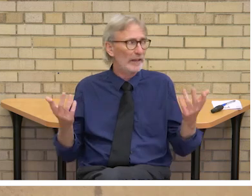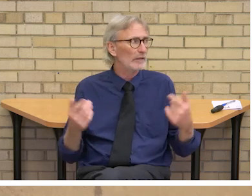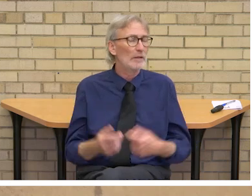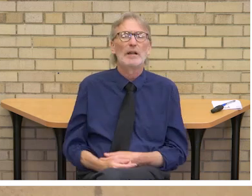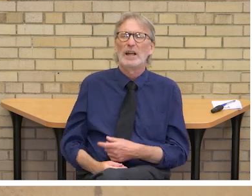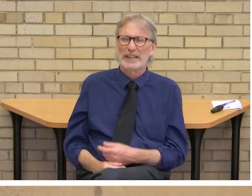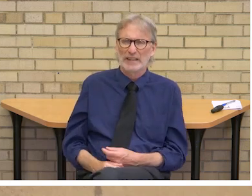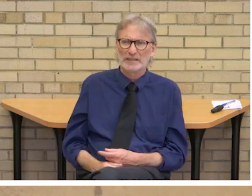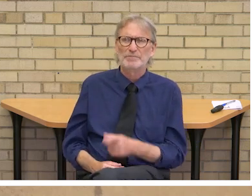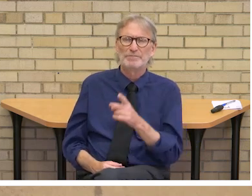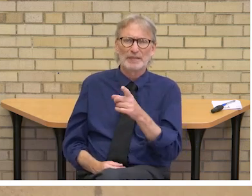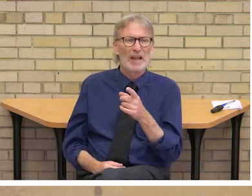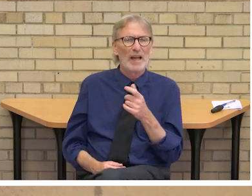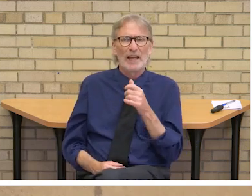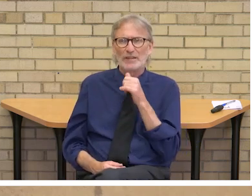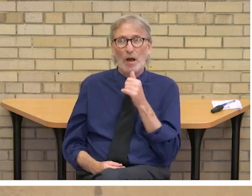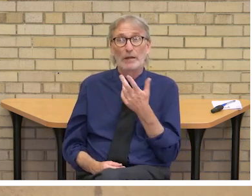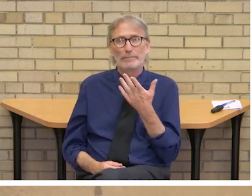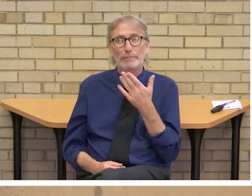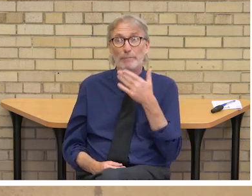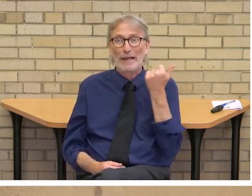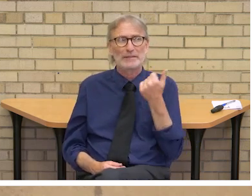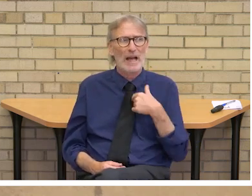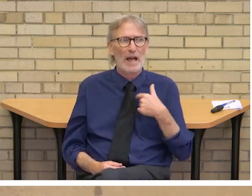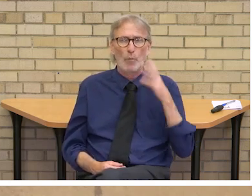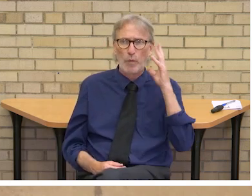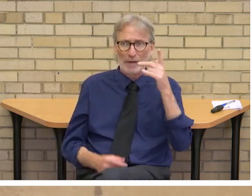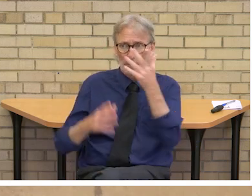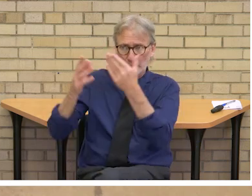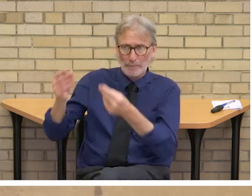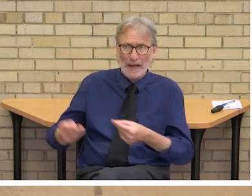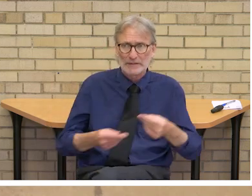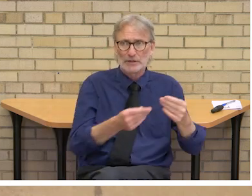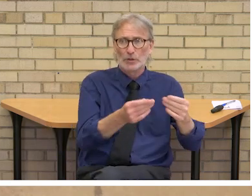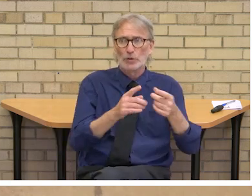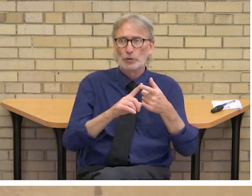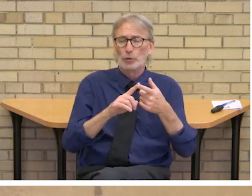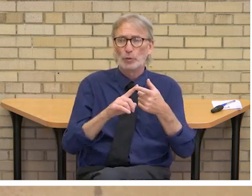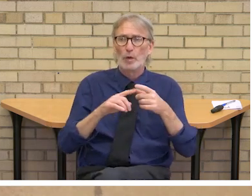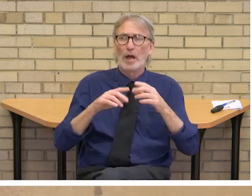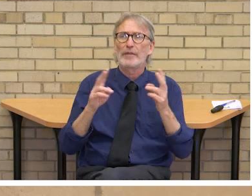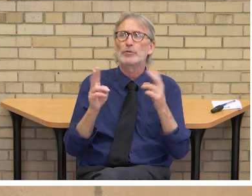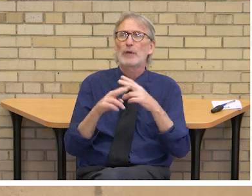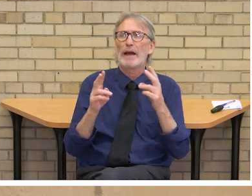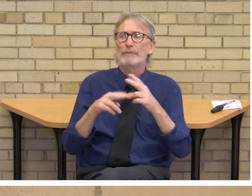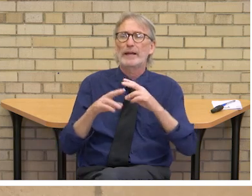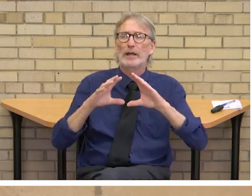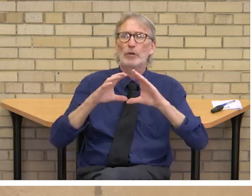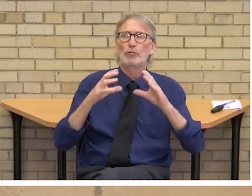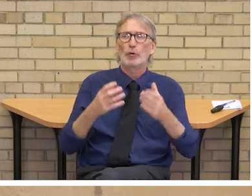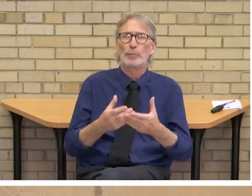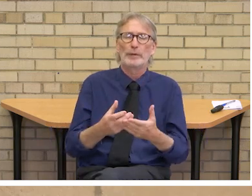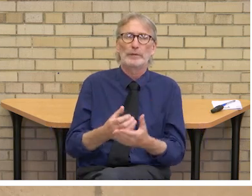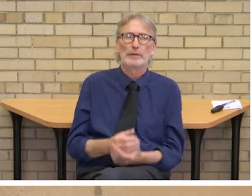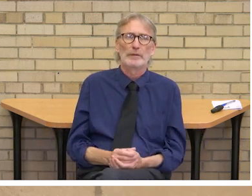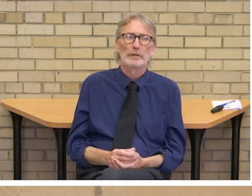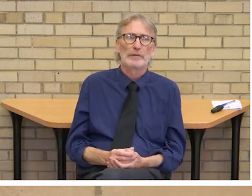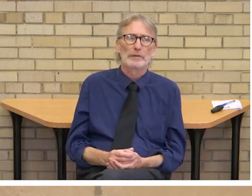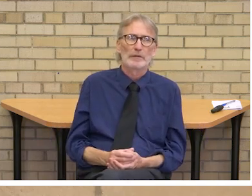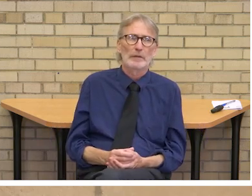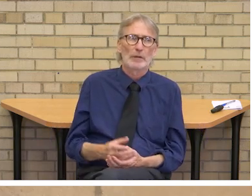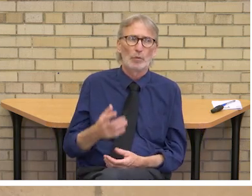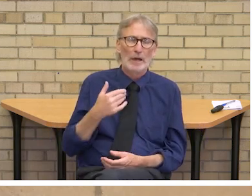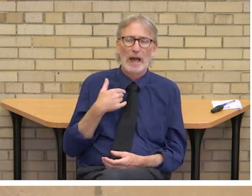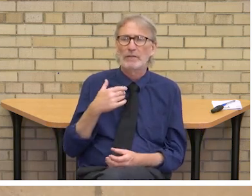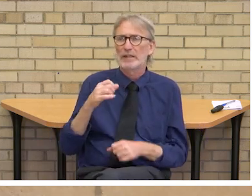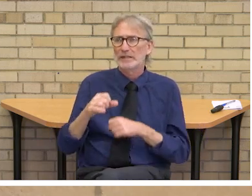fast. Yeah, it's not our favorite thing. So I'll pass these concerns along to our traffic group. You know, we do have the